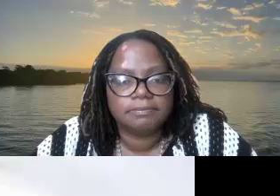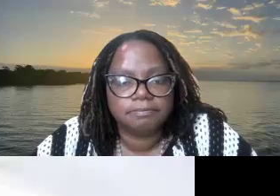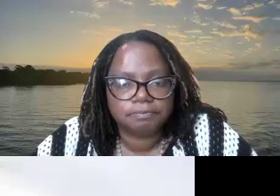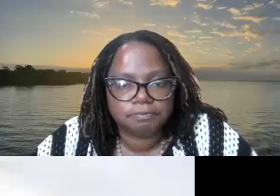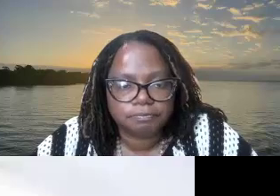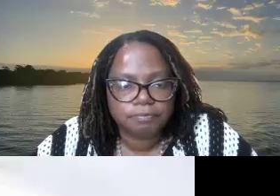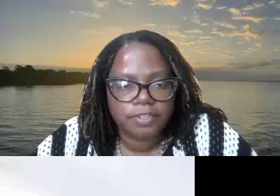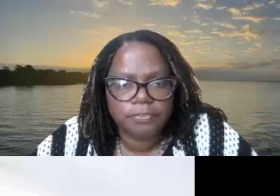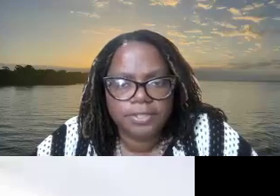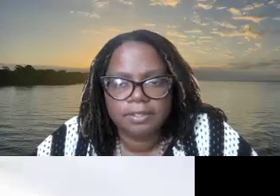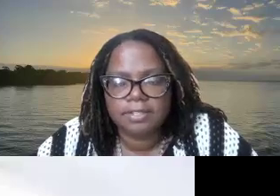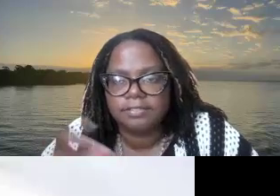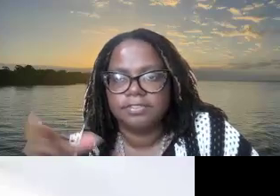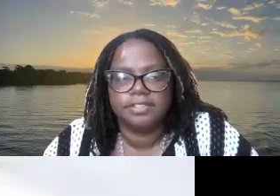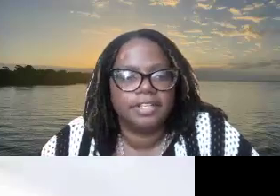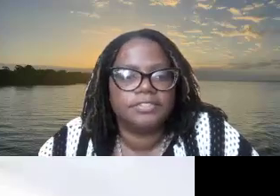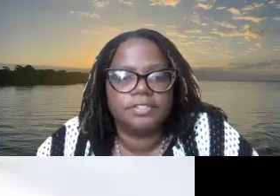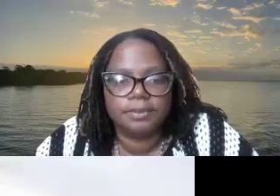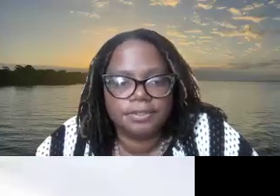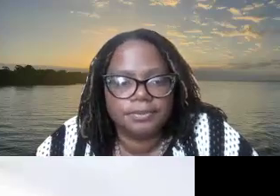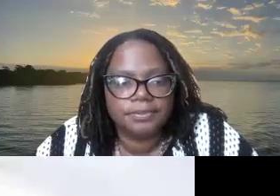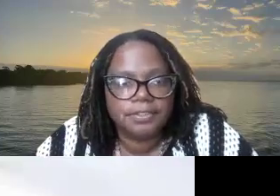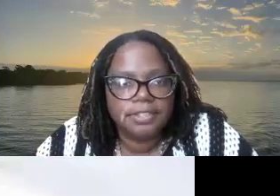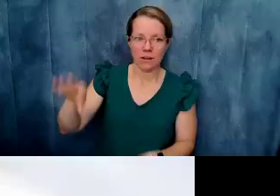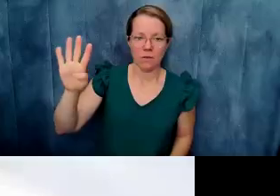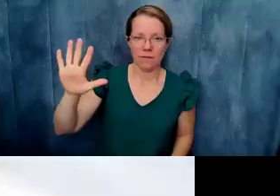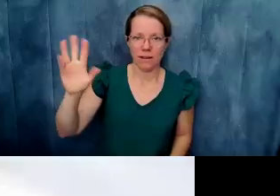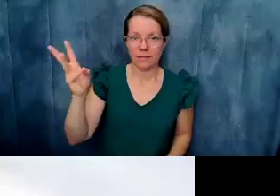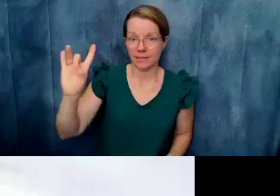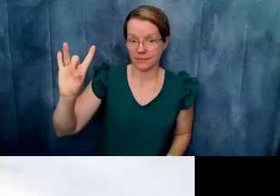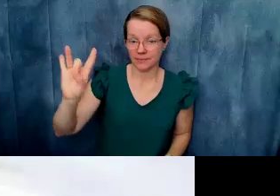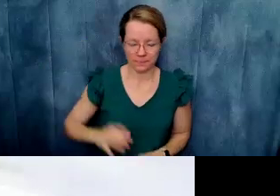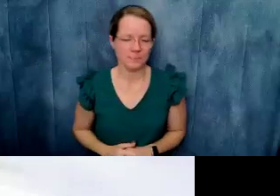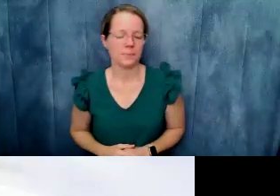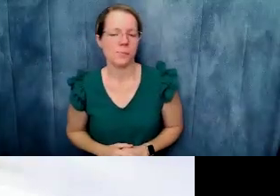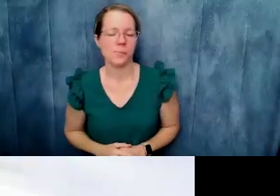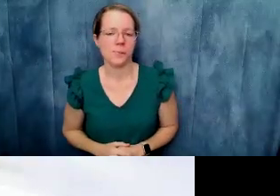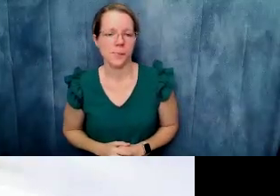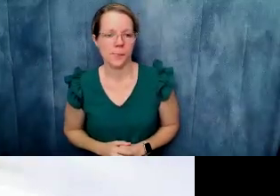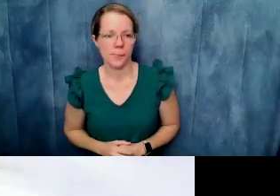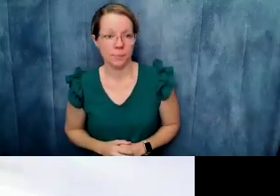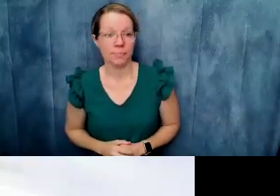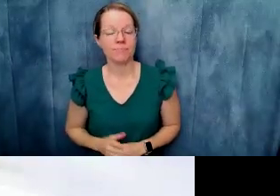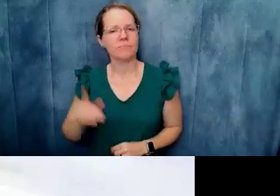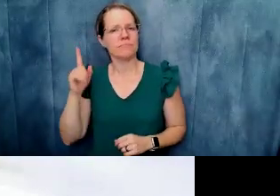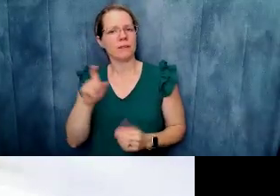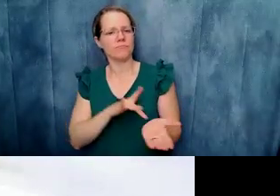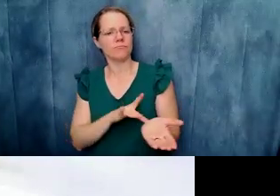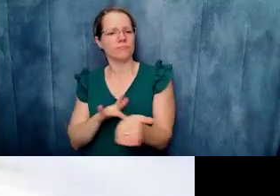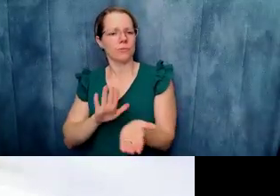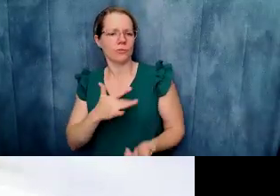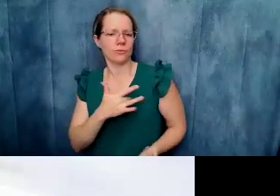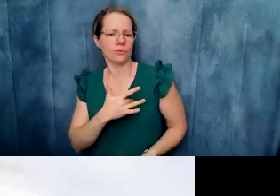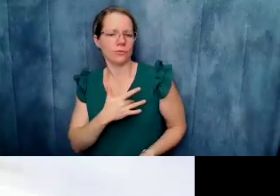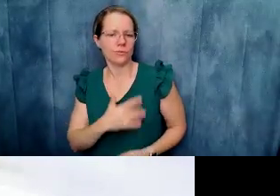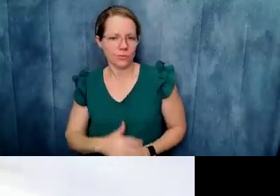566-4568. If you get lost, if you didn't catch the QR code. So this is how you're arriving in your heart. I'm arriving quite open.